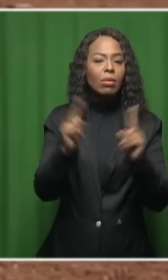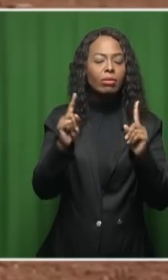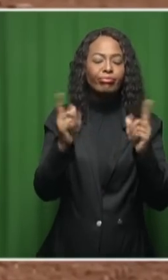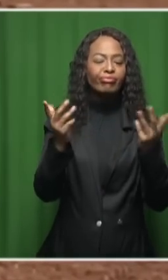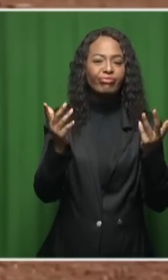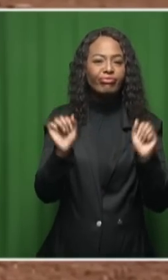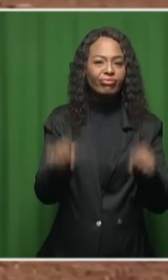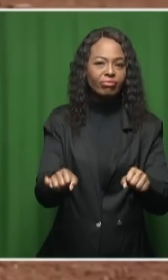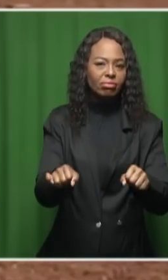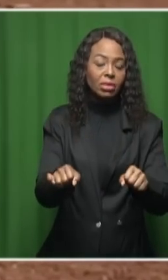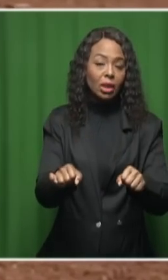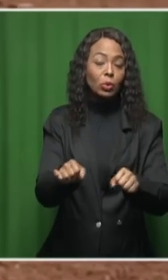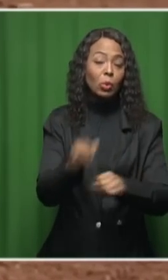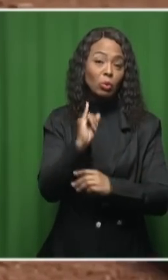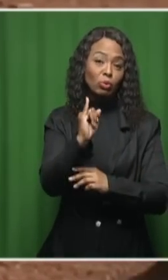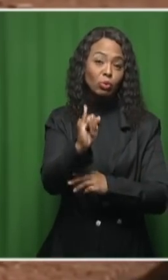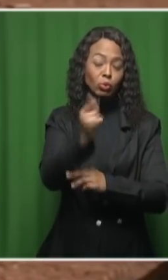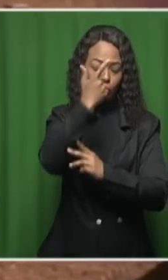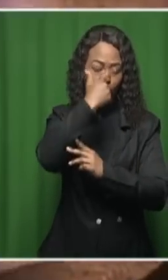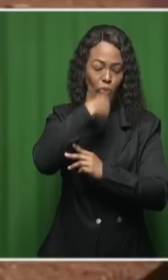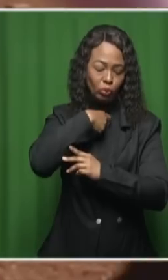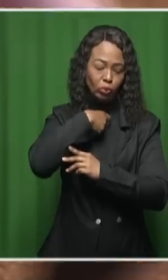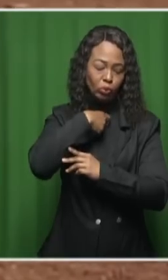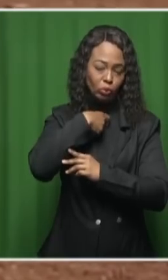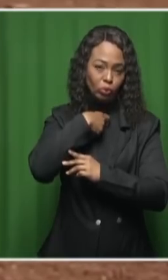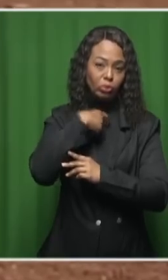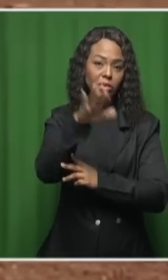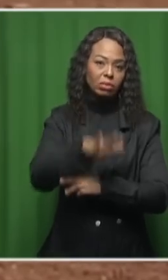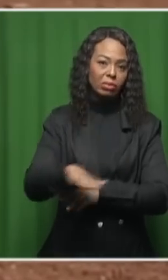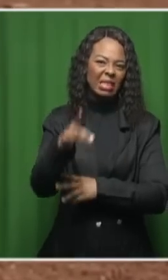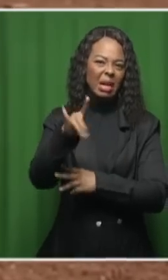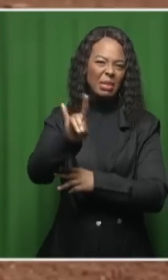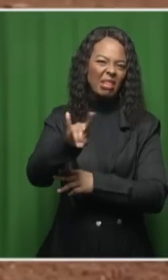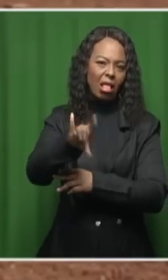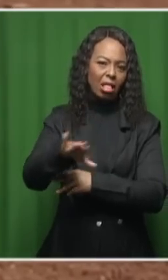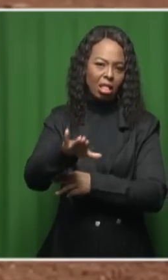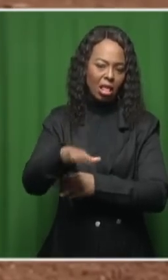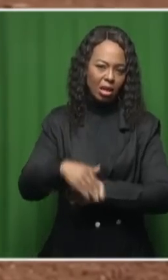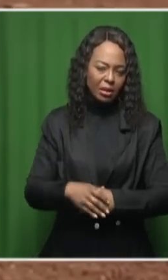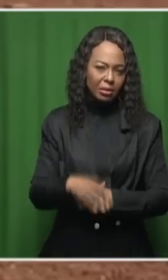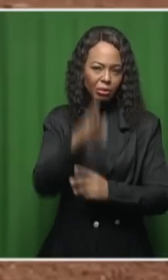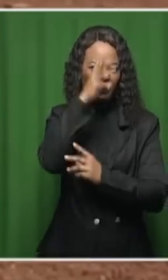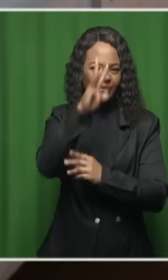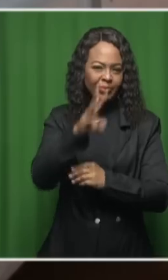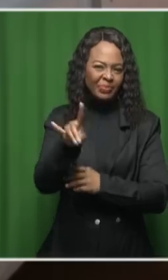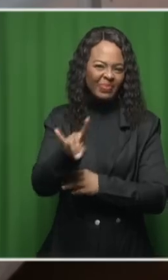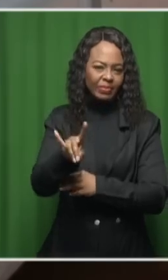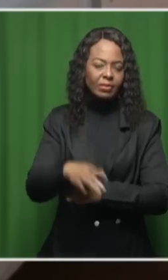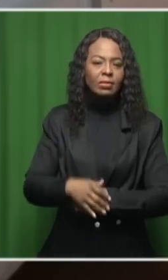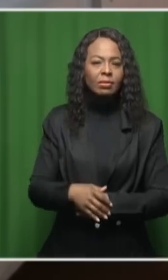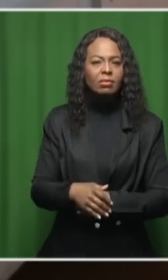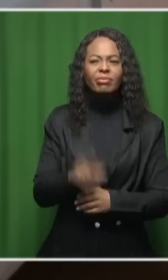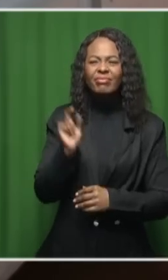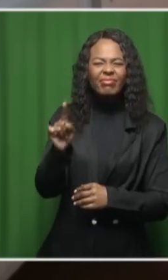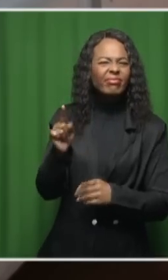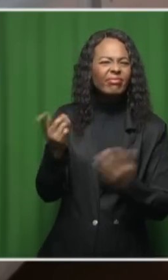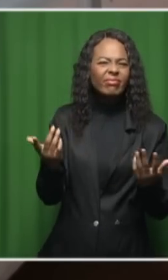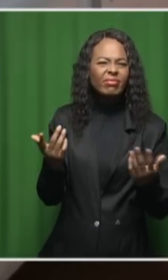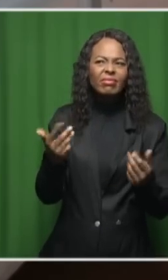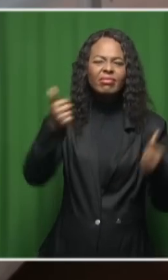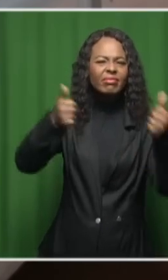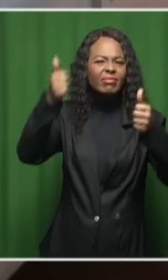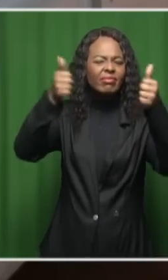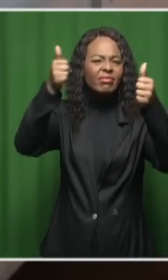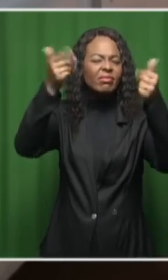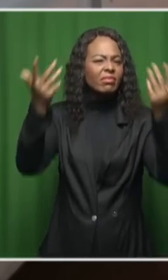an absolute tragedy that's playing out in Hammanskraal. And, it remains to be seen how the authorities are going to